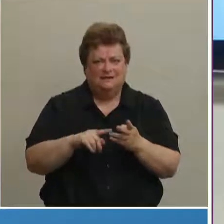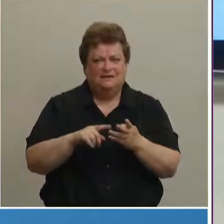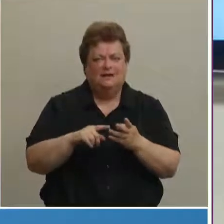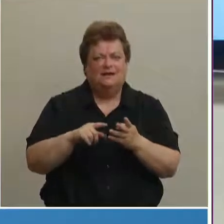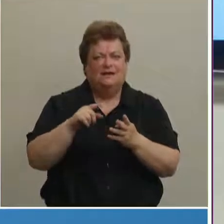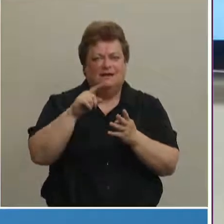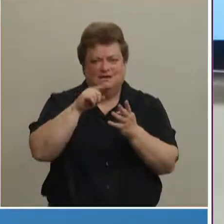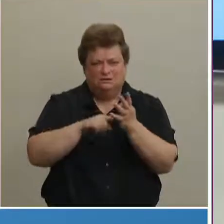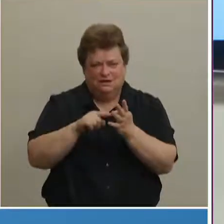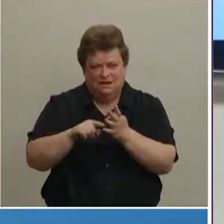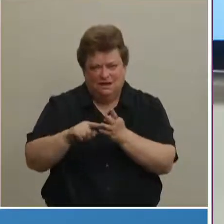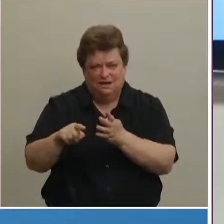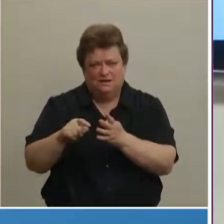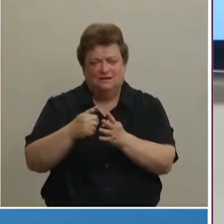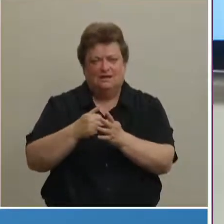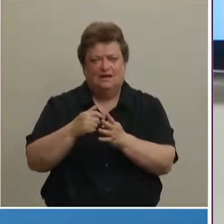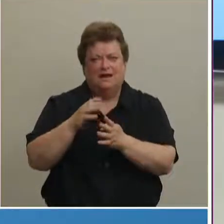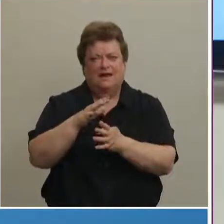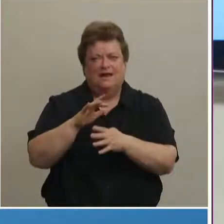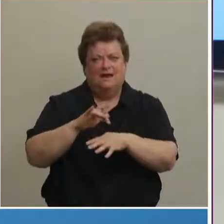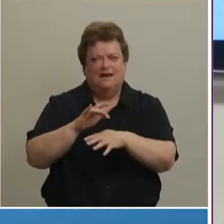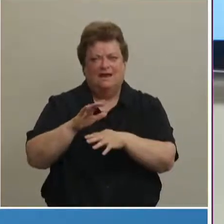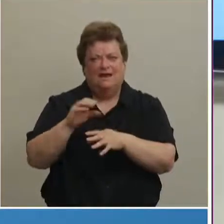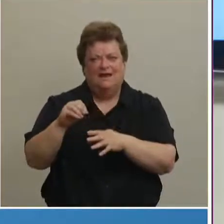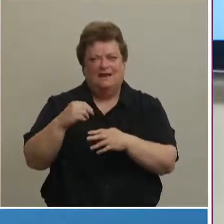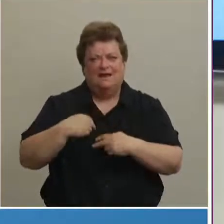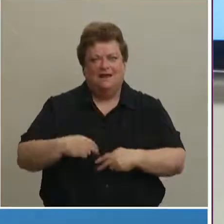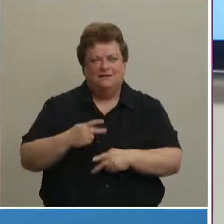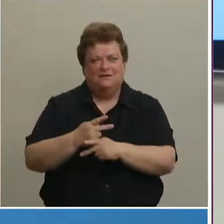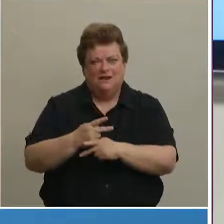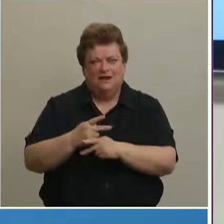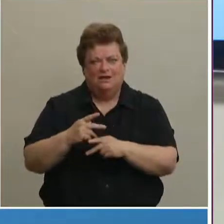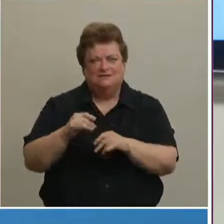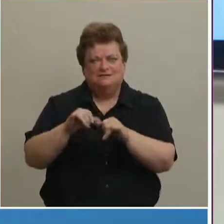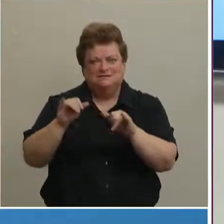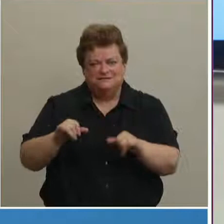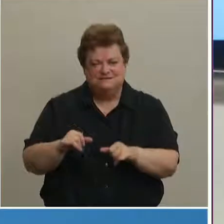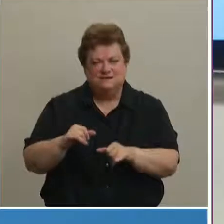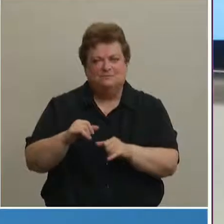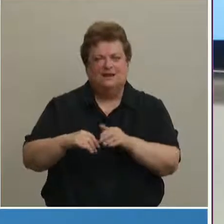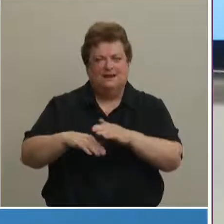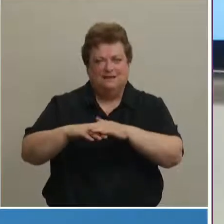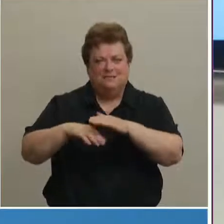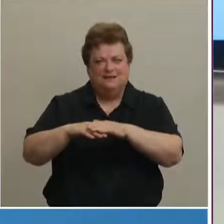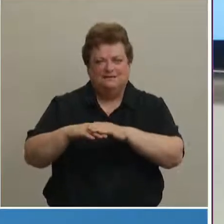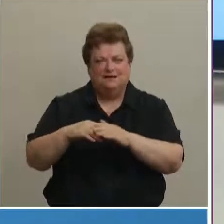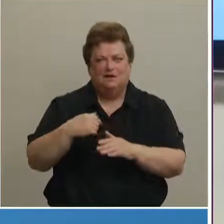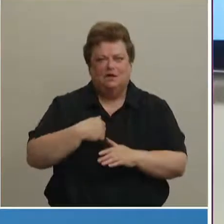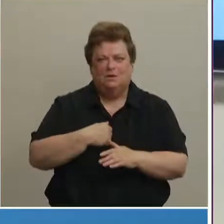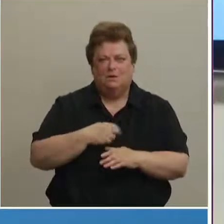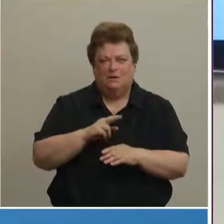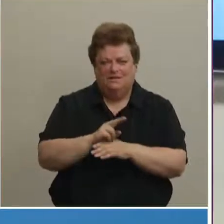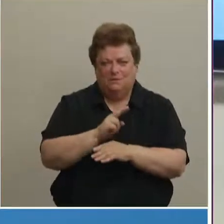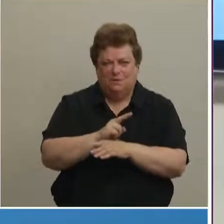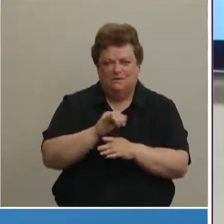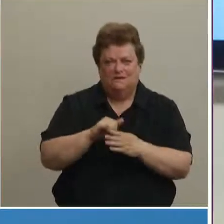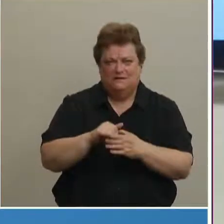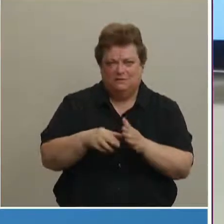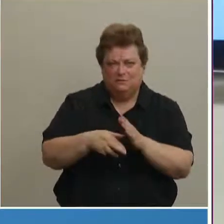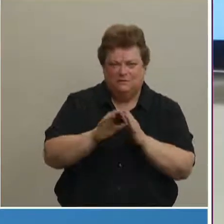contact tracing, and healthcare system capacity. We've been in the process of reviewing the metrics for the dial based on